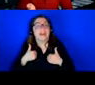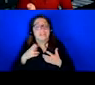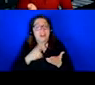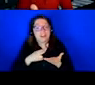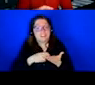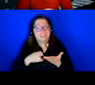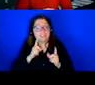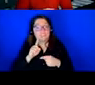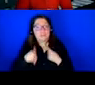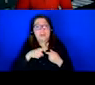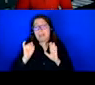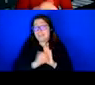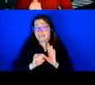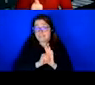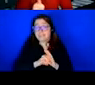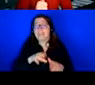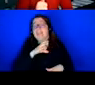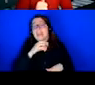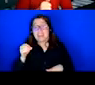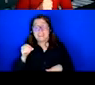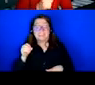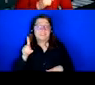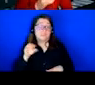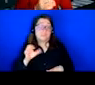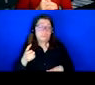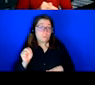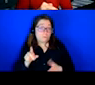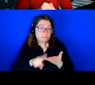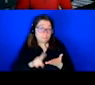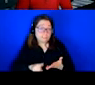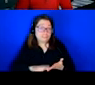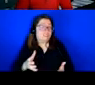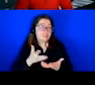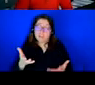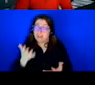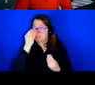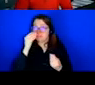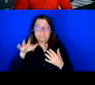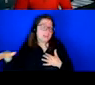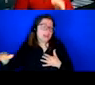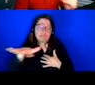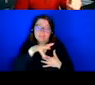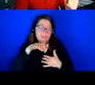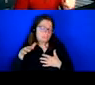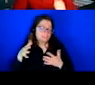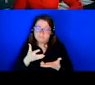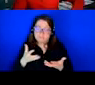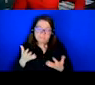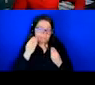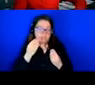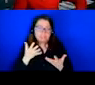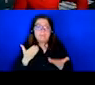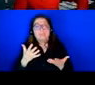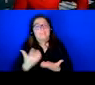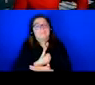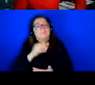about identity. And then one, do your own research. Like, there's tons of stuff out there, and kind of building on that to you, and maybe leverage the Meliora